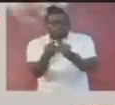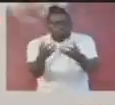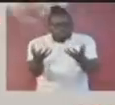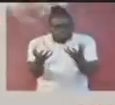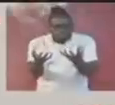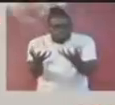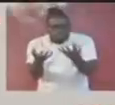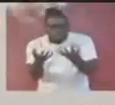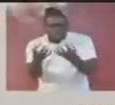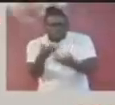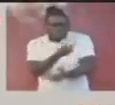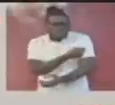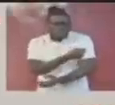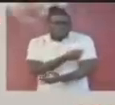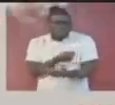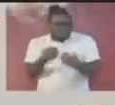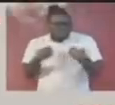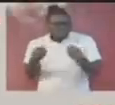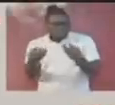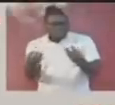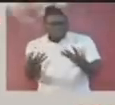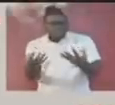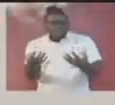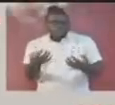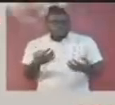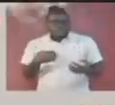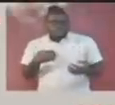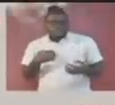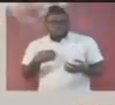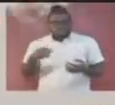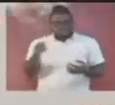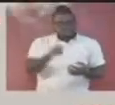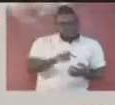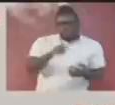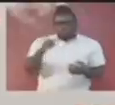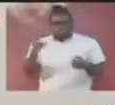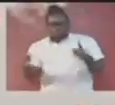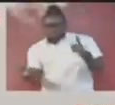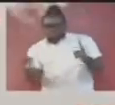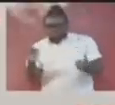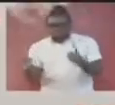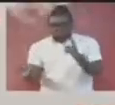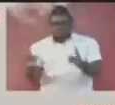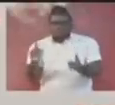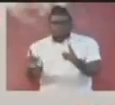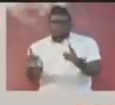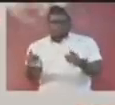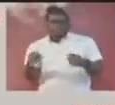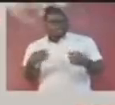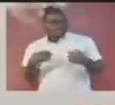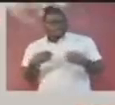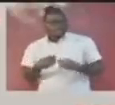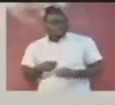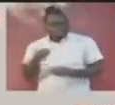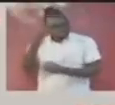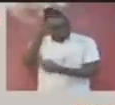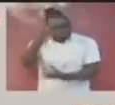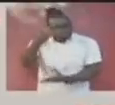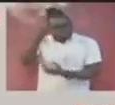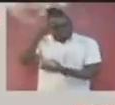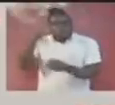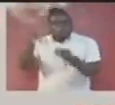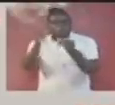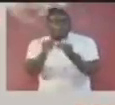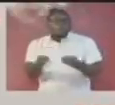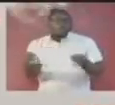sides of the coin, but I think what is happening as we produce more and more evidence and we talk more and more and